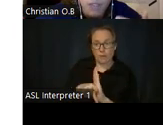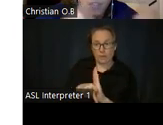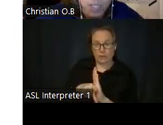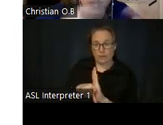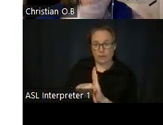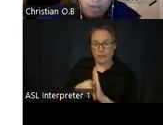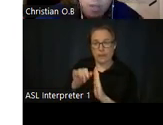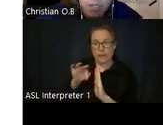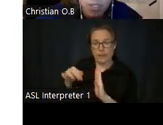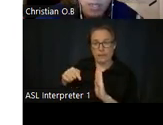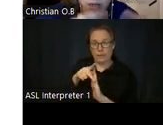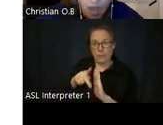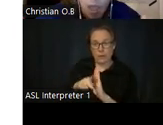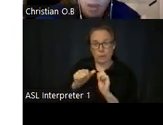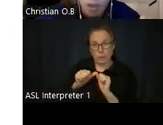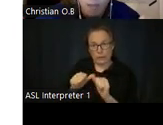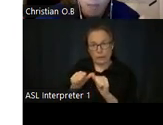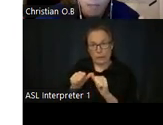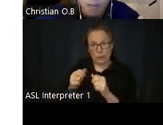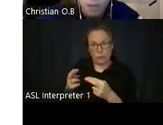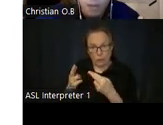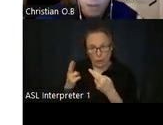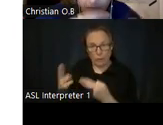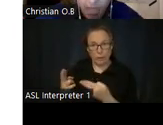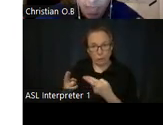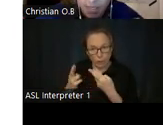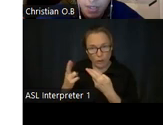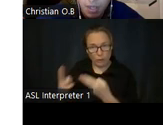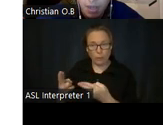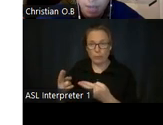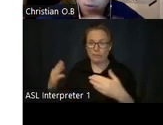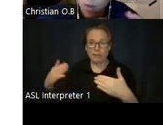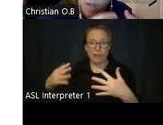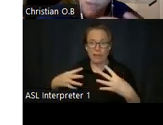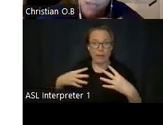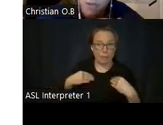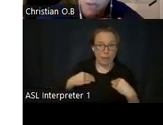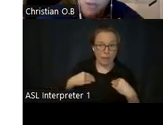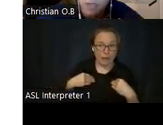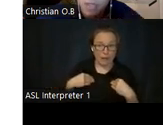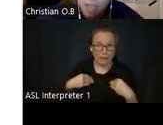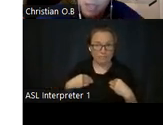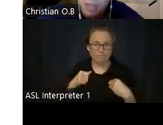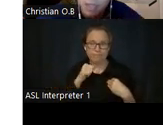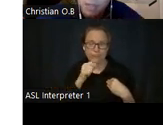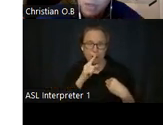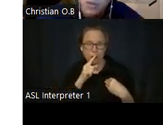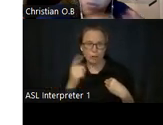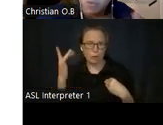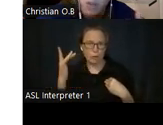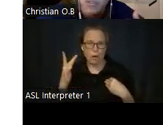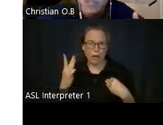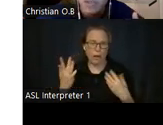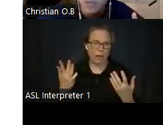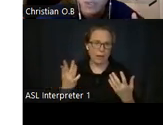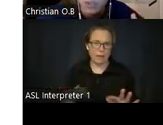been continually recommended and not applied. I don't know why I feel like that would be really good to highlight, because I'm sure there will